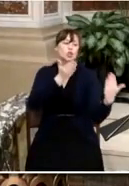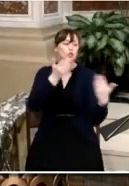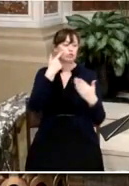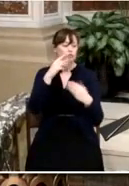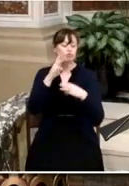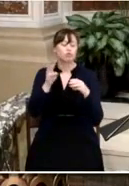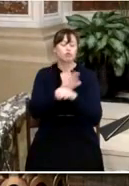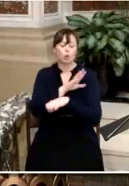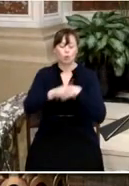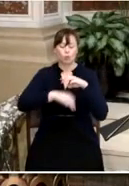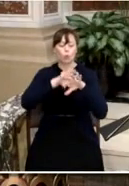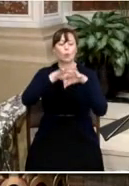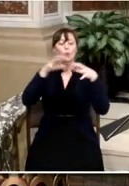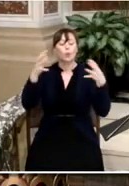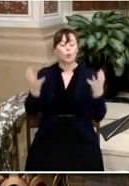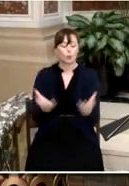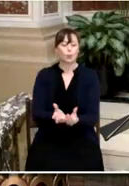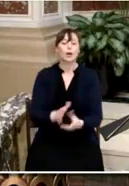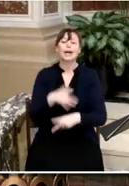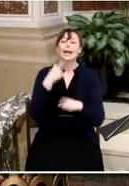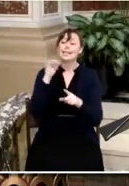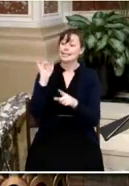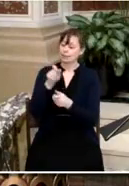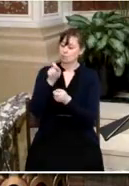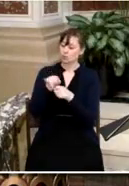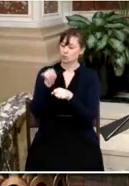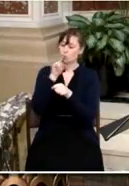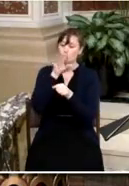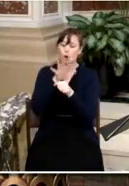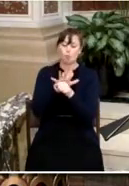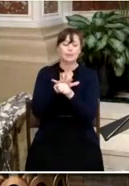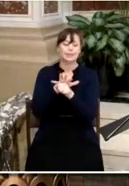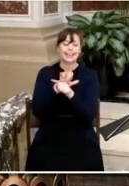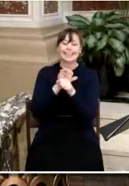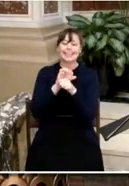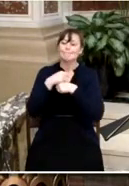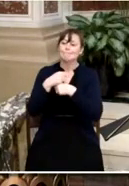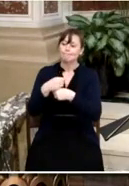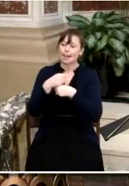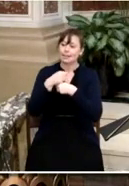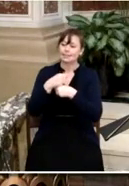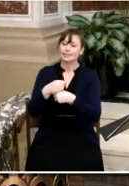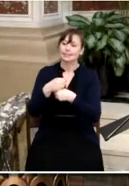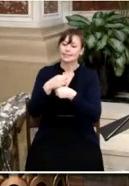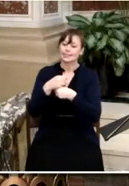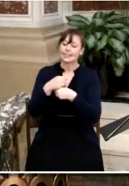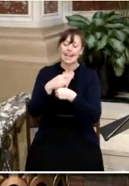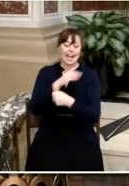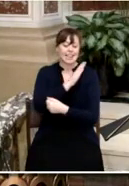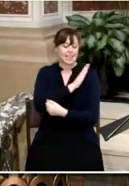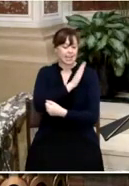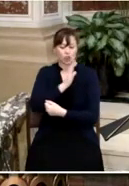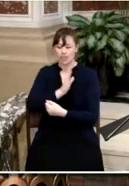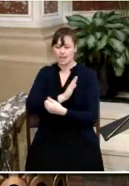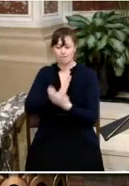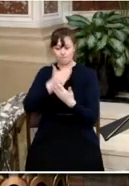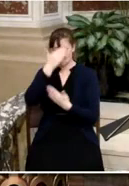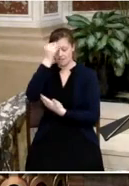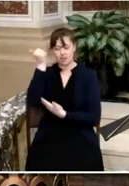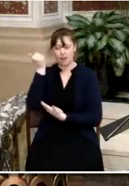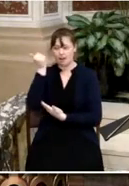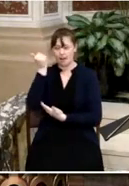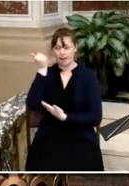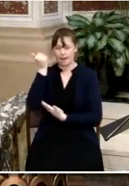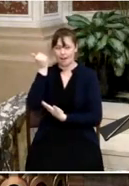world. It is a promise that he makes that he never forgets